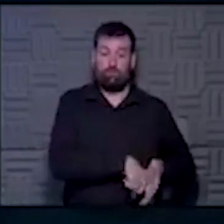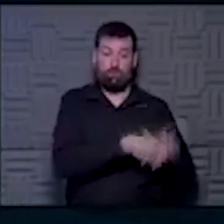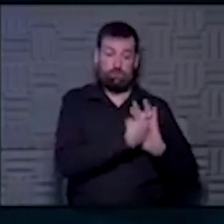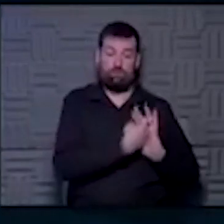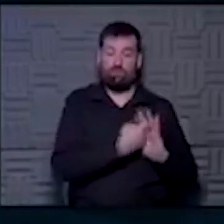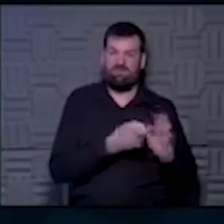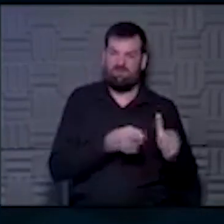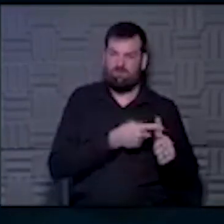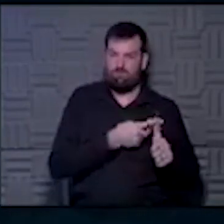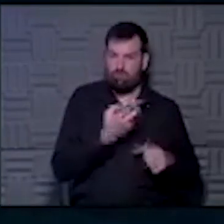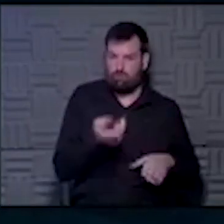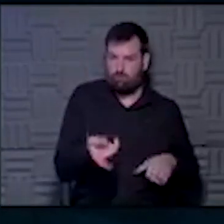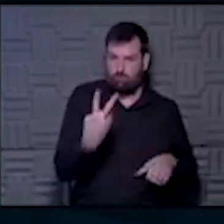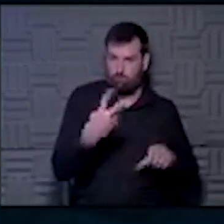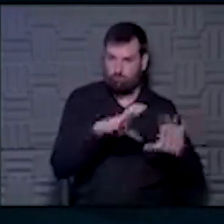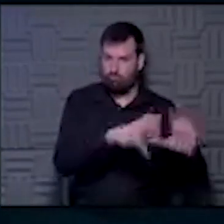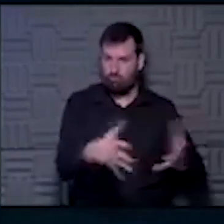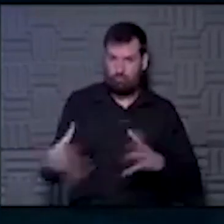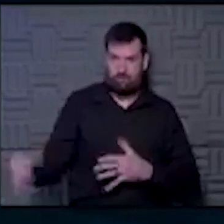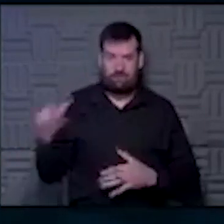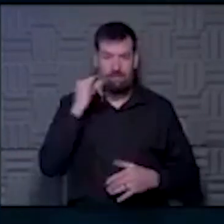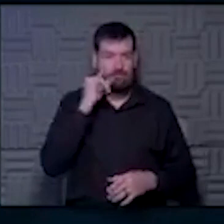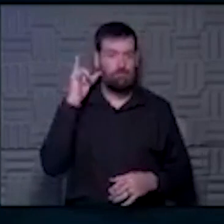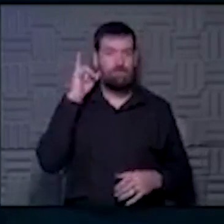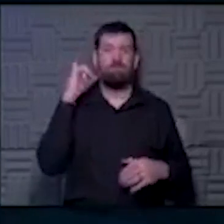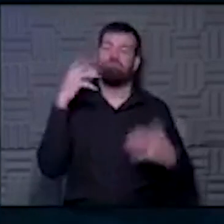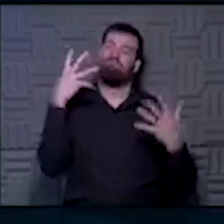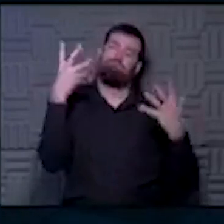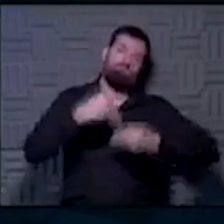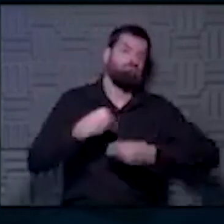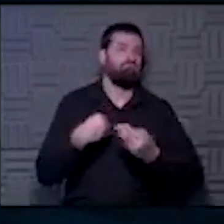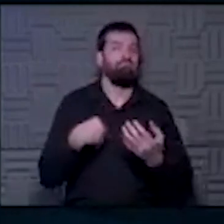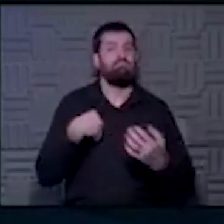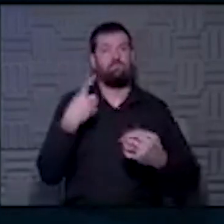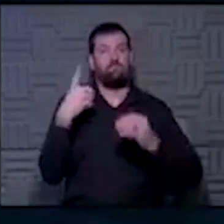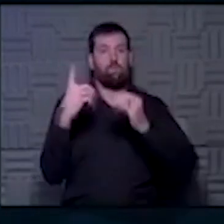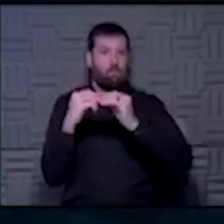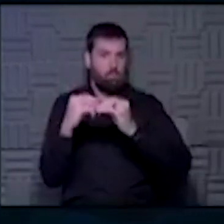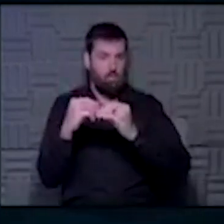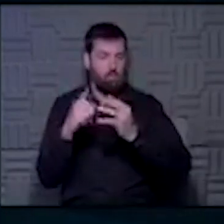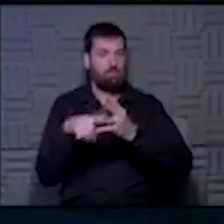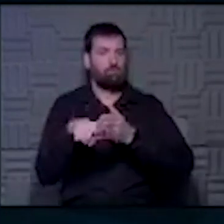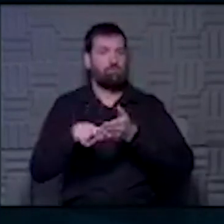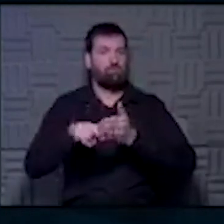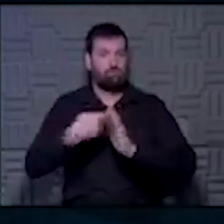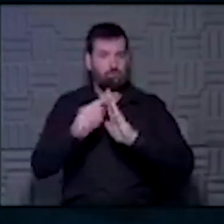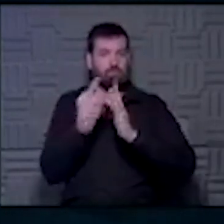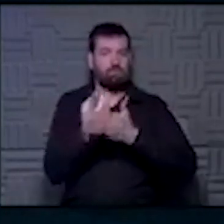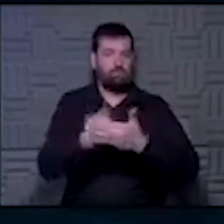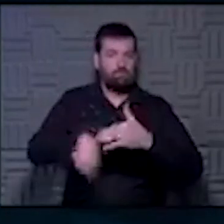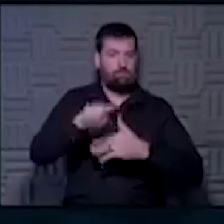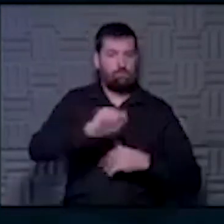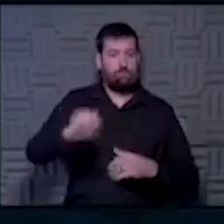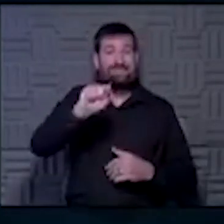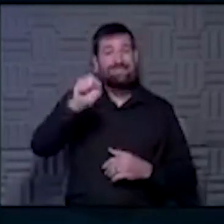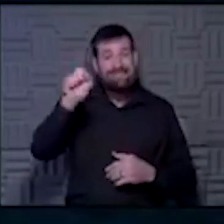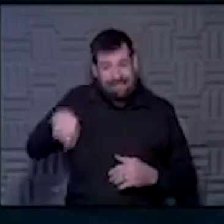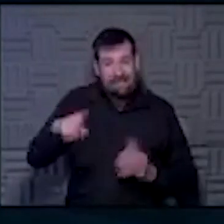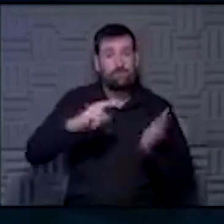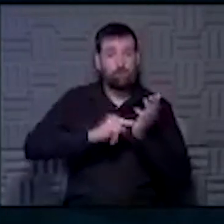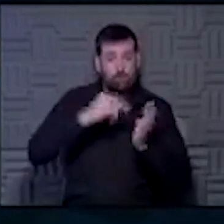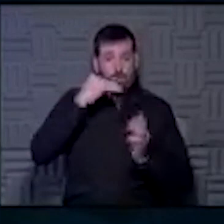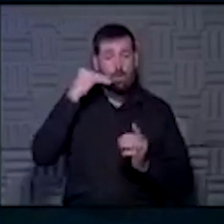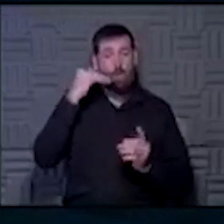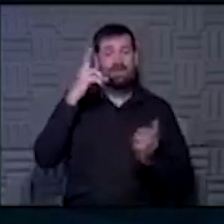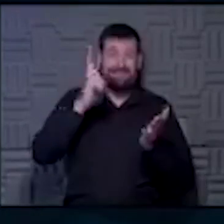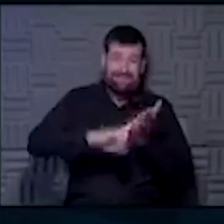two groups yesterday. They went marvelously. We have one more group starting Tuesday. And we need nursing homes to sign up really by